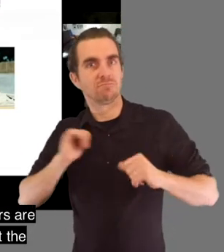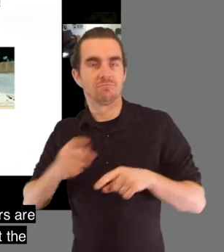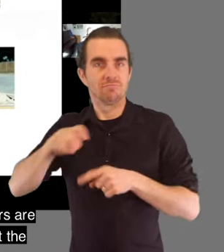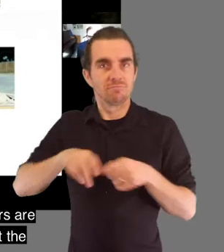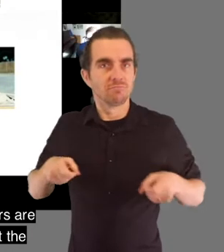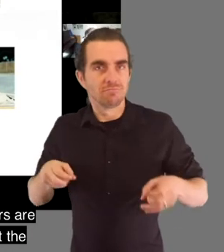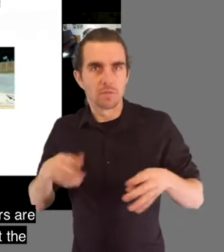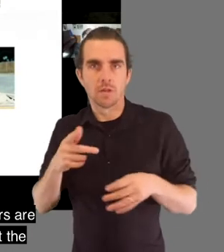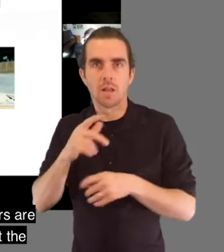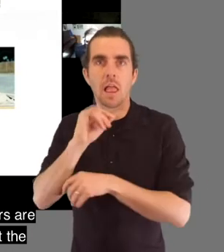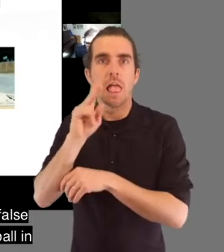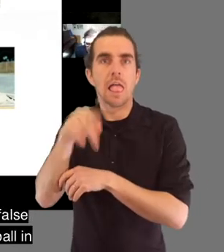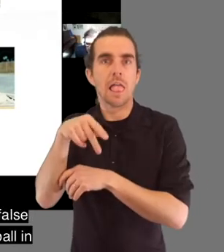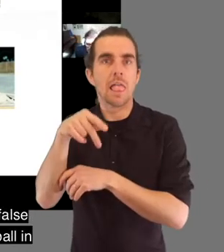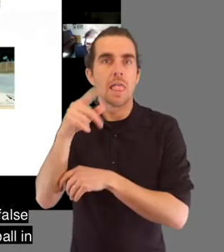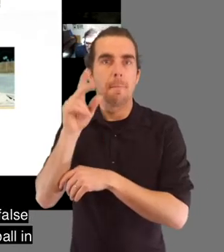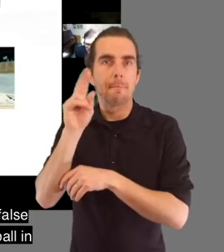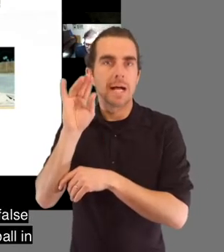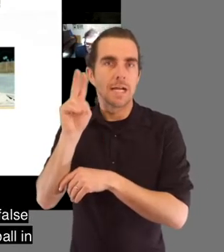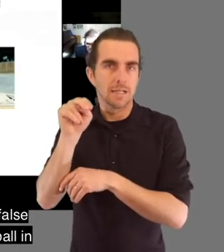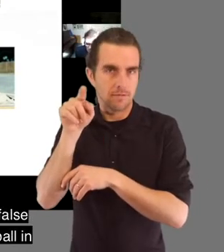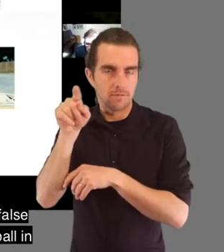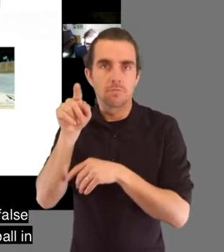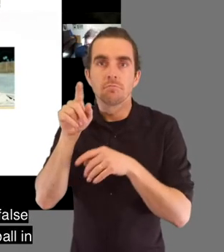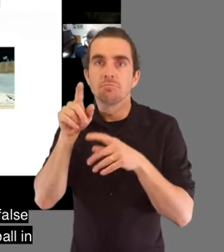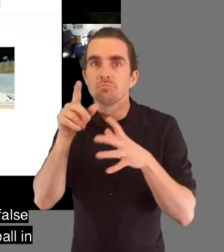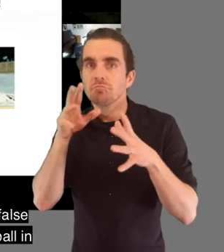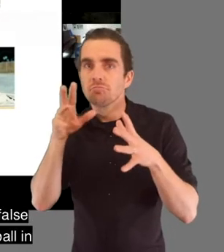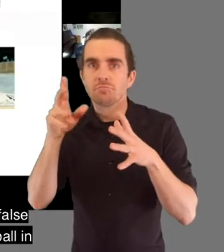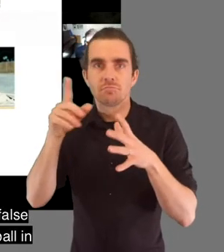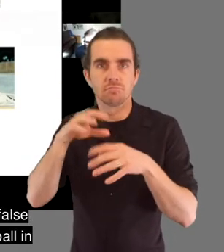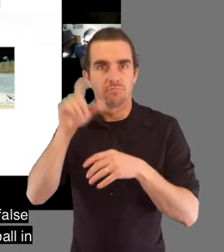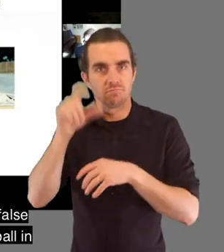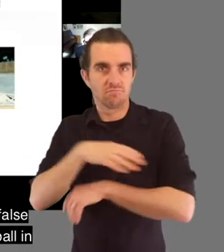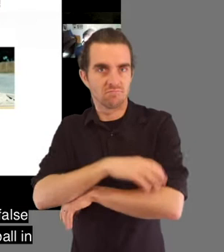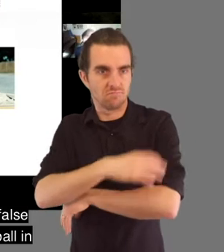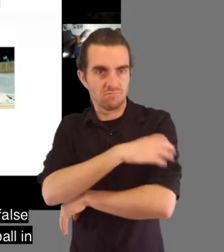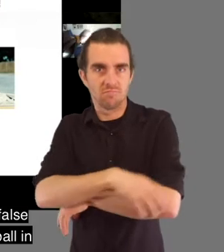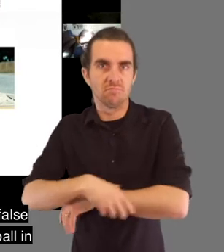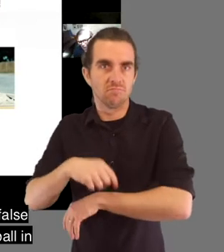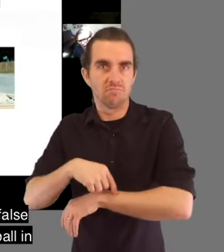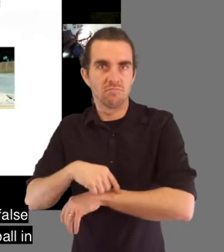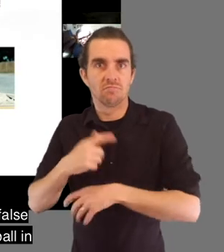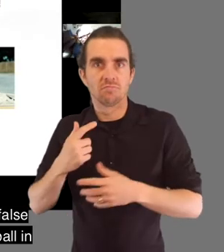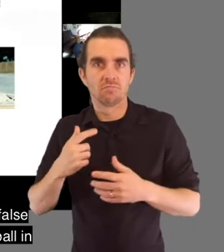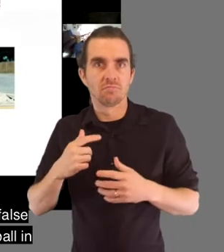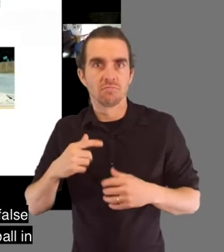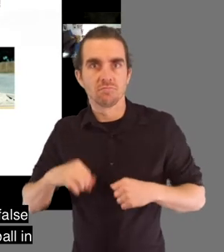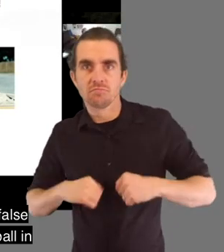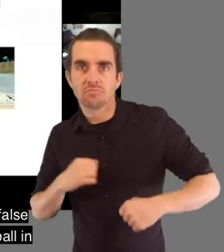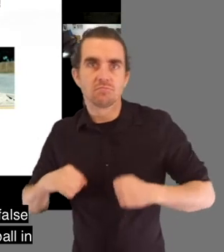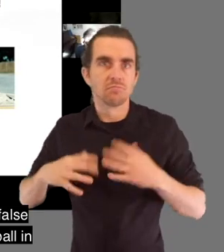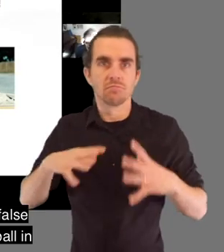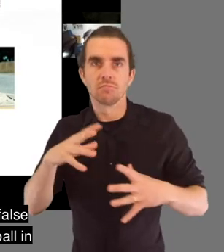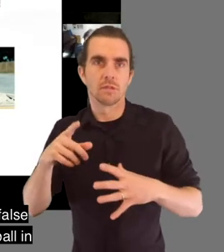Kingpin, where we get the ridiculous thing of a man with a false arm. His arm gets caught to the